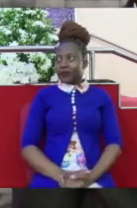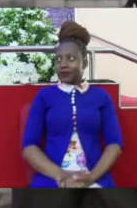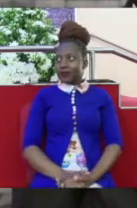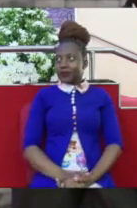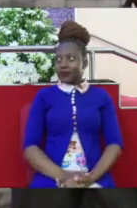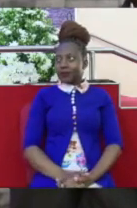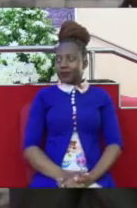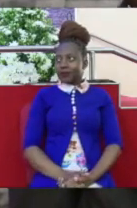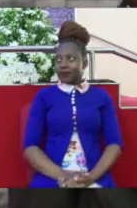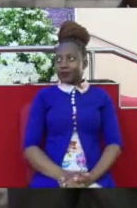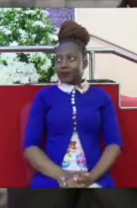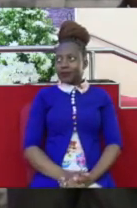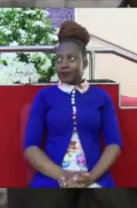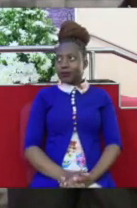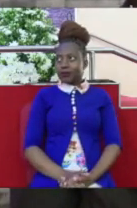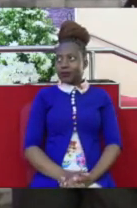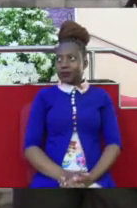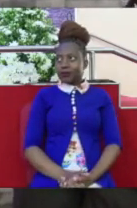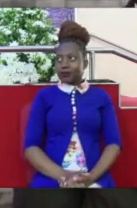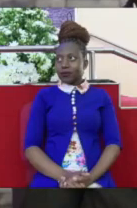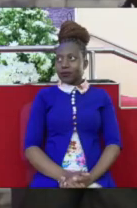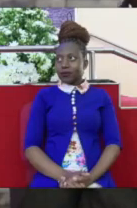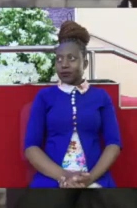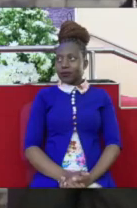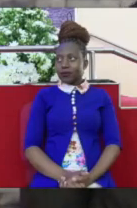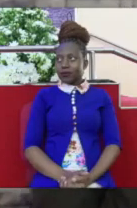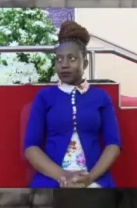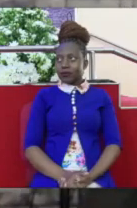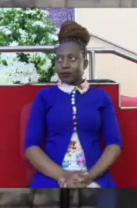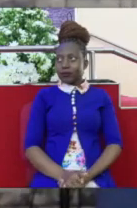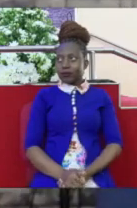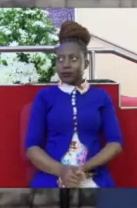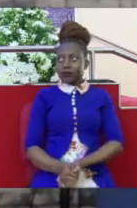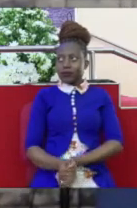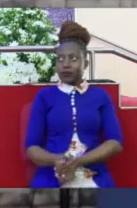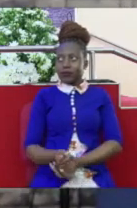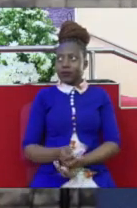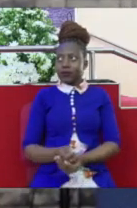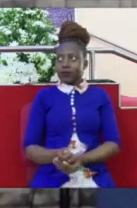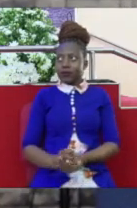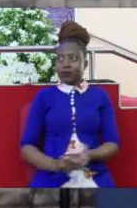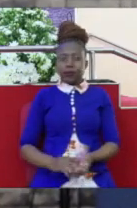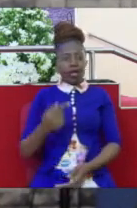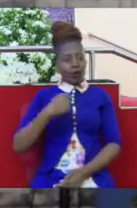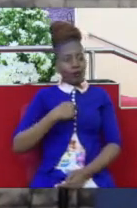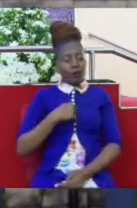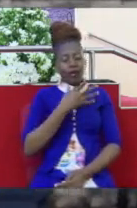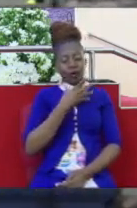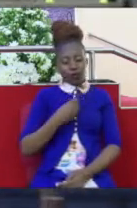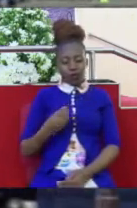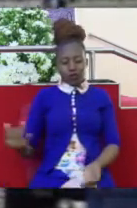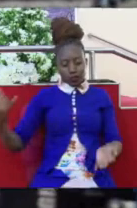Oh. Now I want to get involved. I want to be involved. Nataka